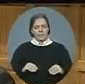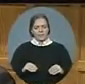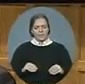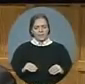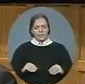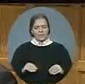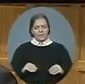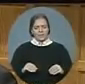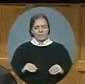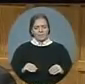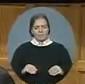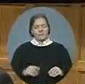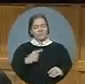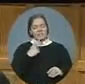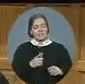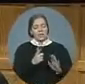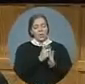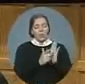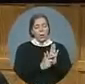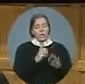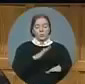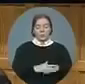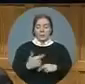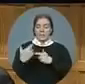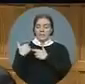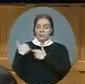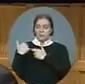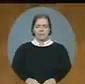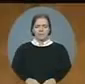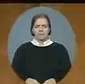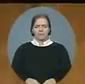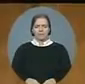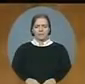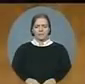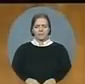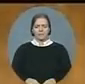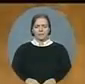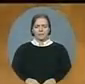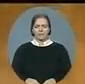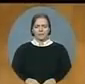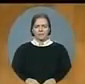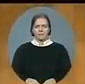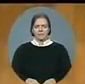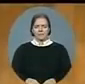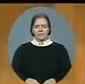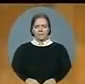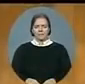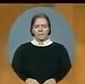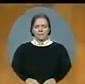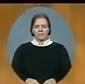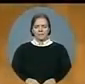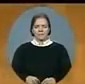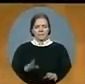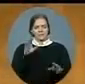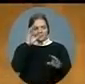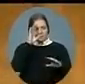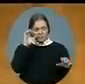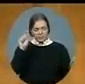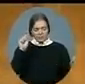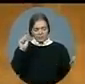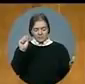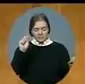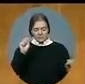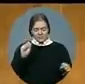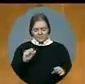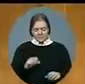about the Conservative envoys who tried to bribe Chuck Kahneman. That's right. Allegations that shadowy Conservative operatives offered